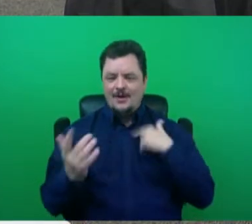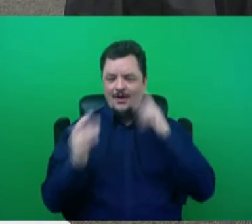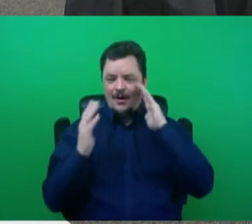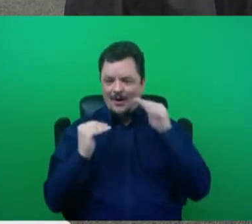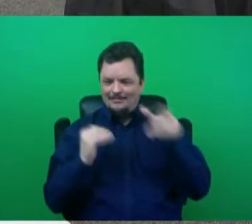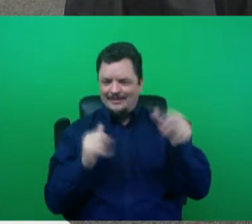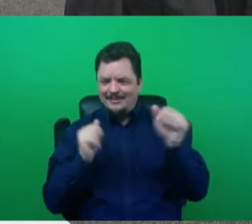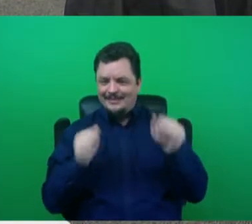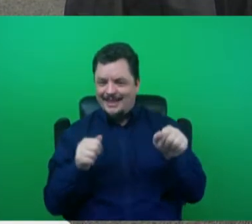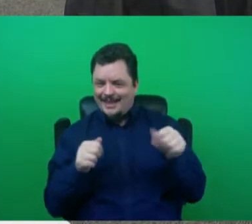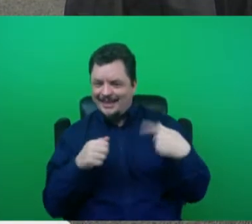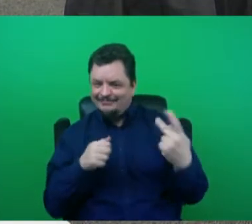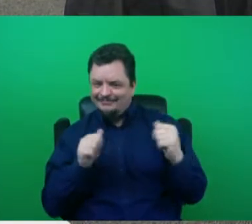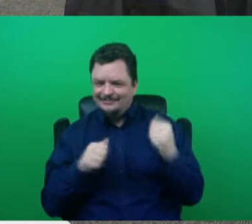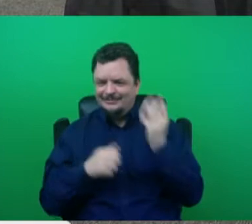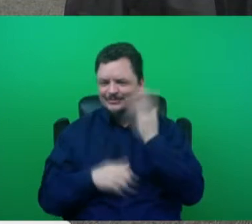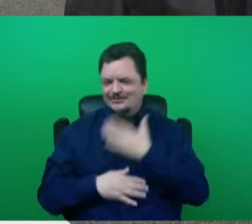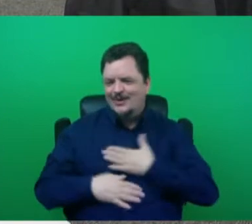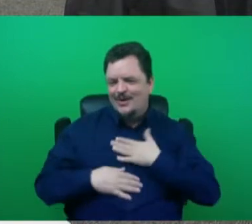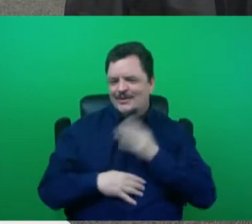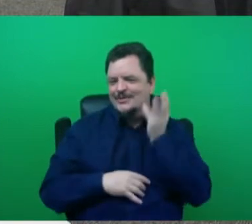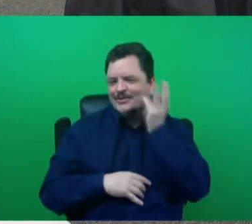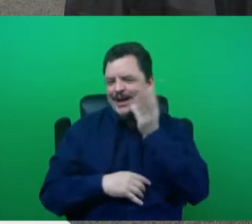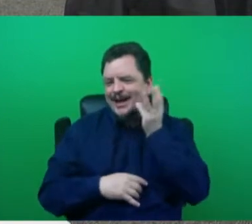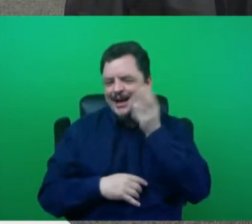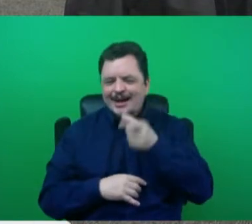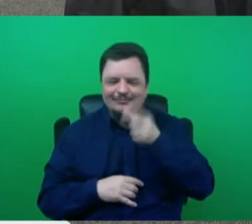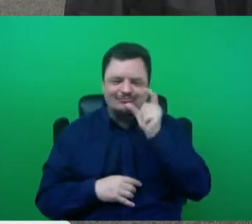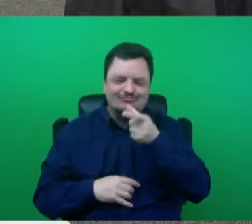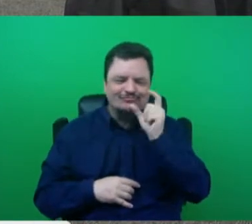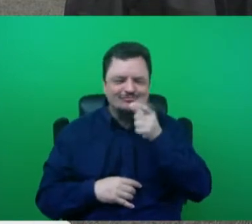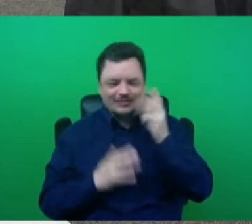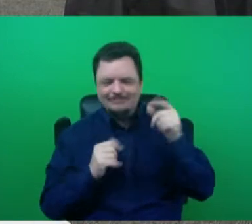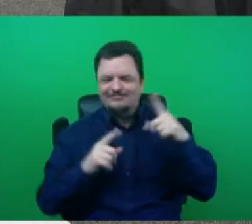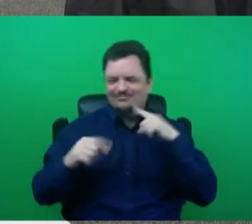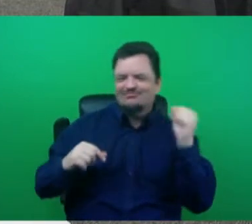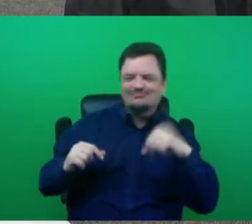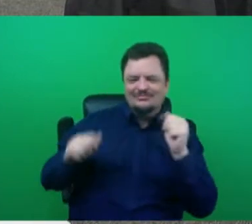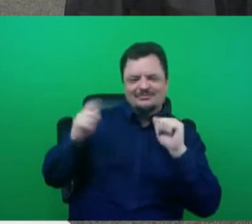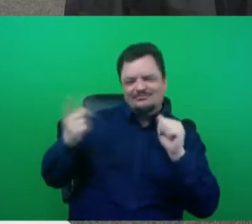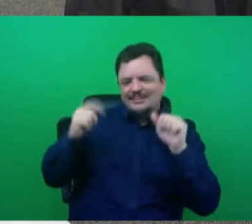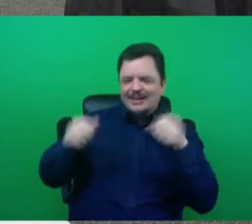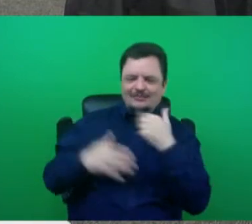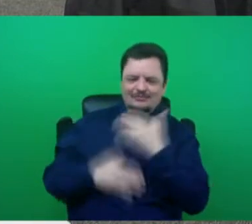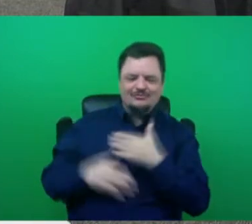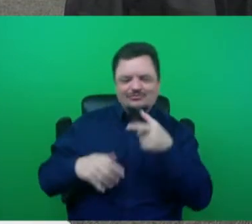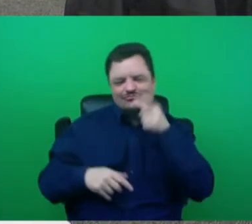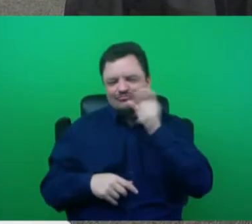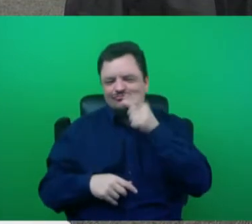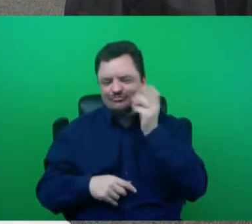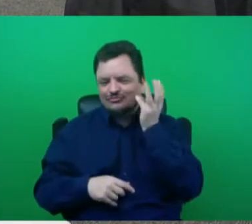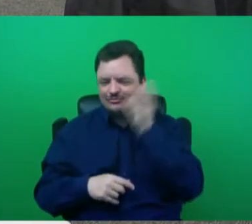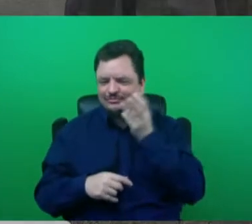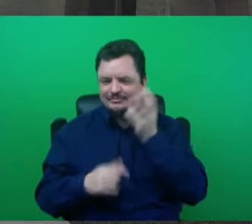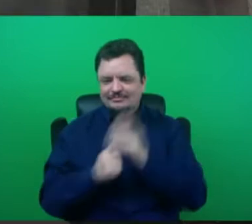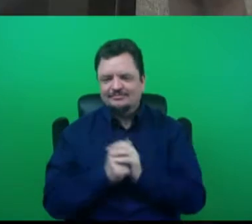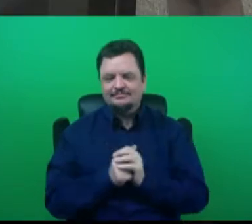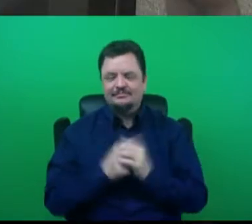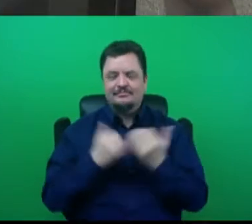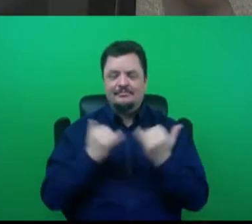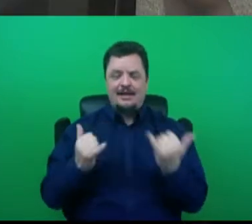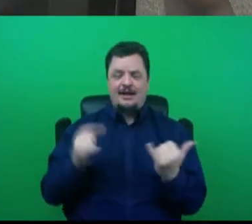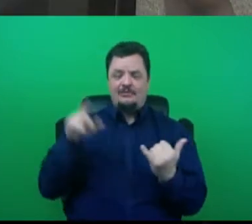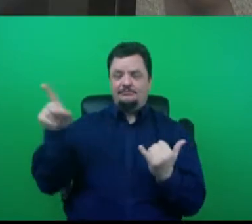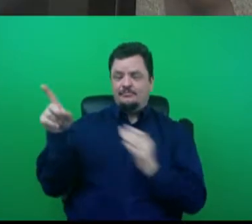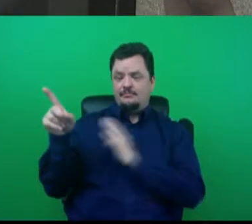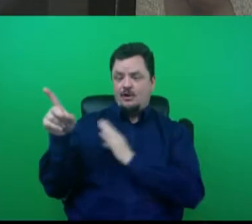We can do that. Some good places. Good. Any other Board of Health member comments? We're saying farewell